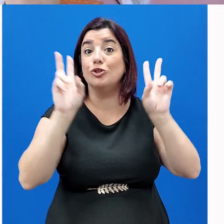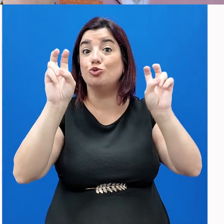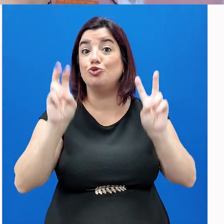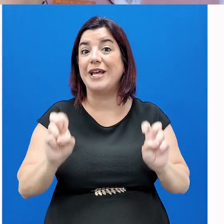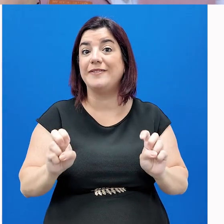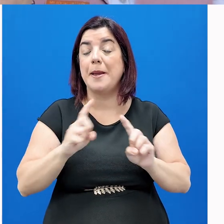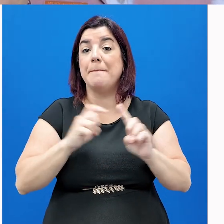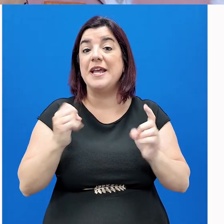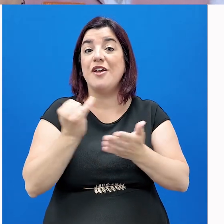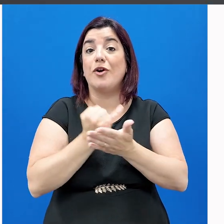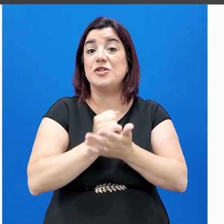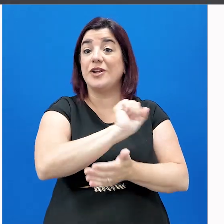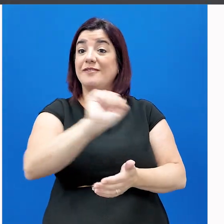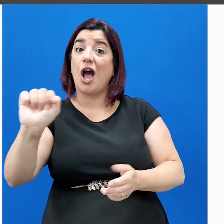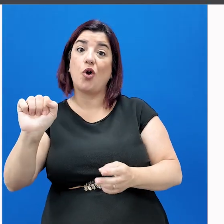you shared.